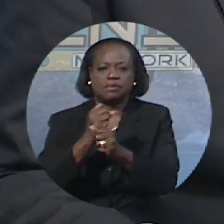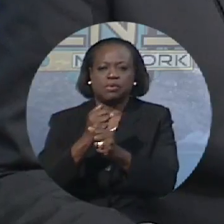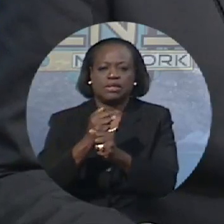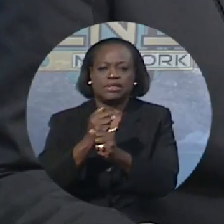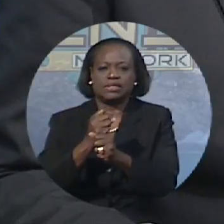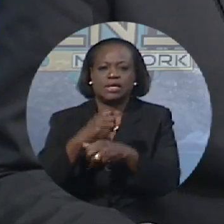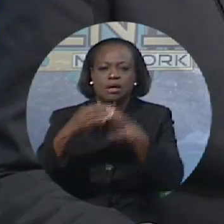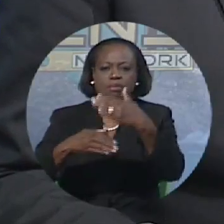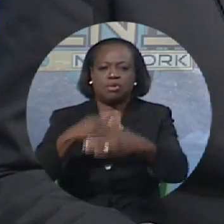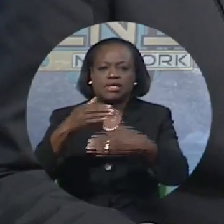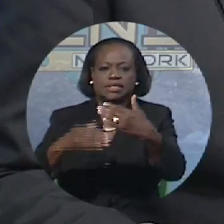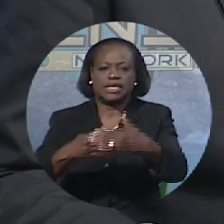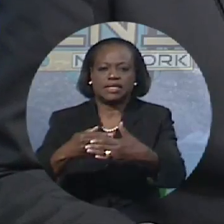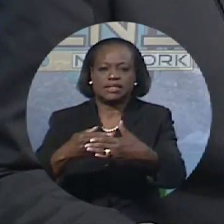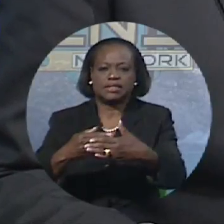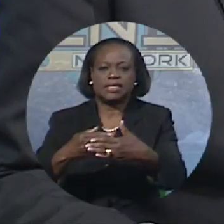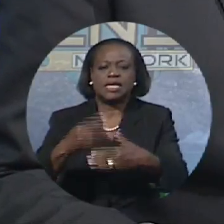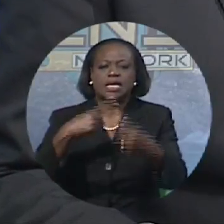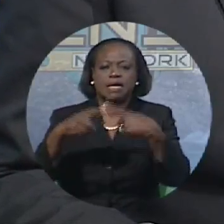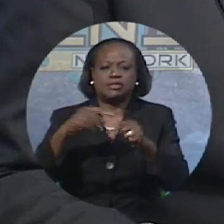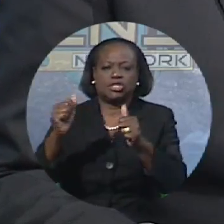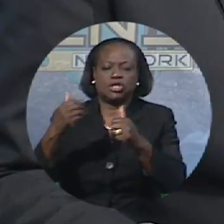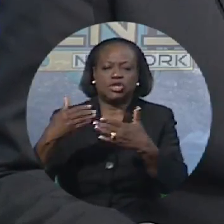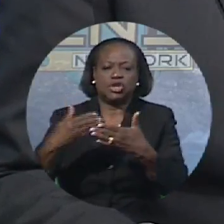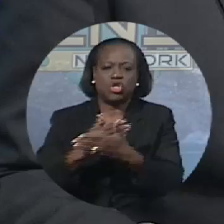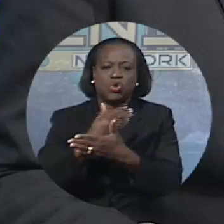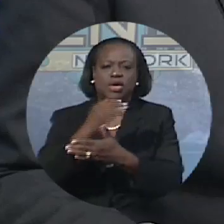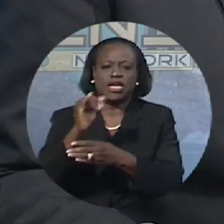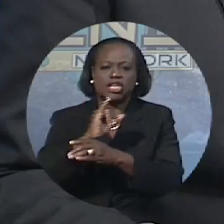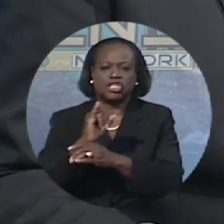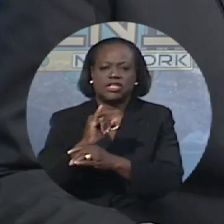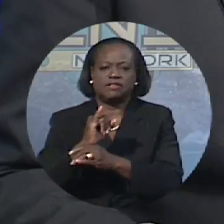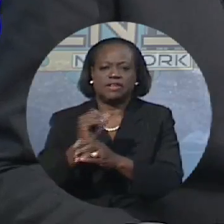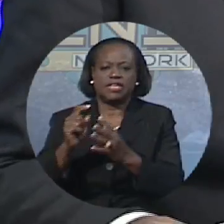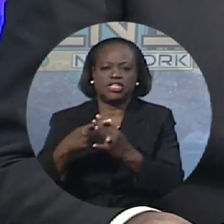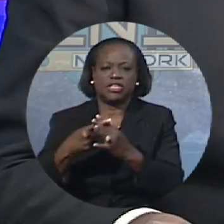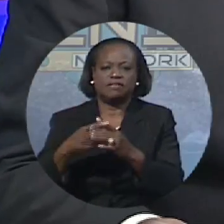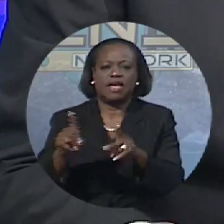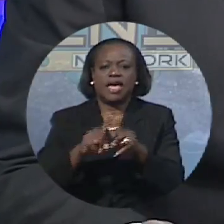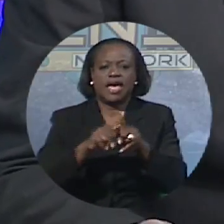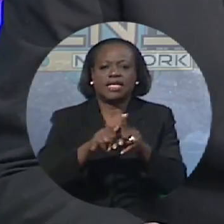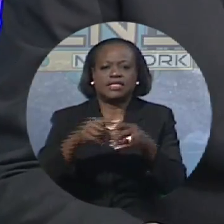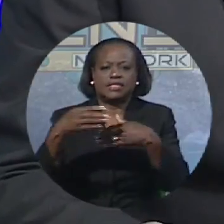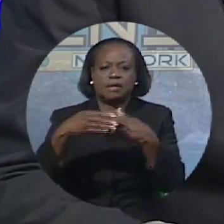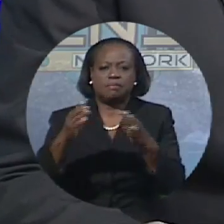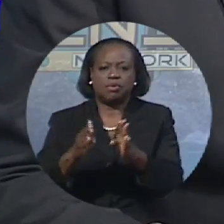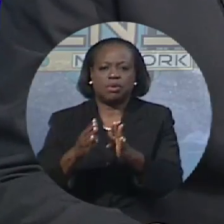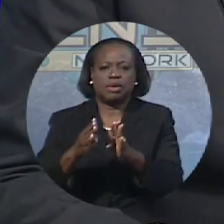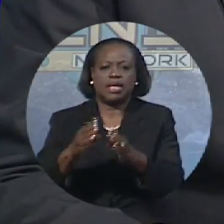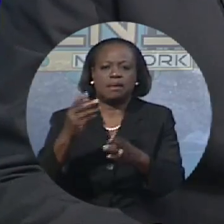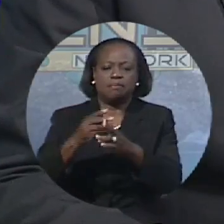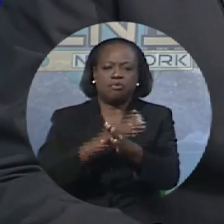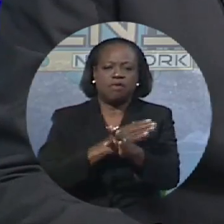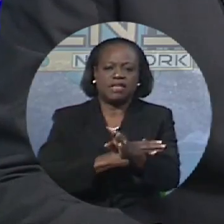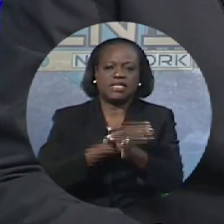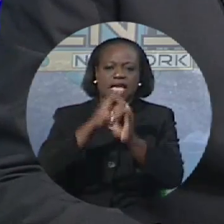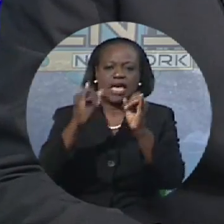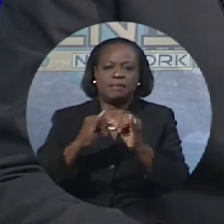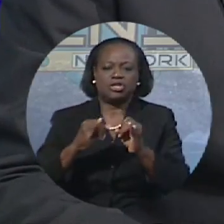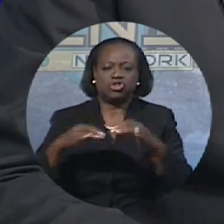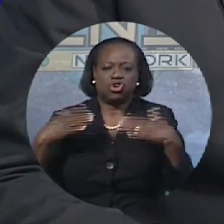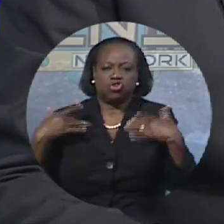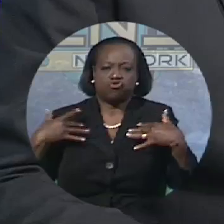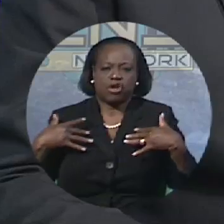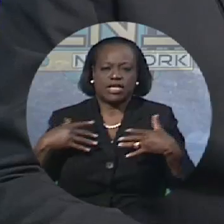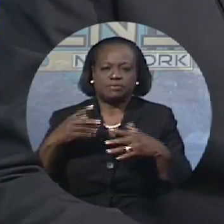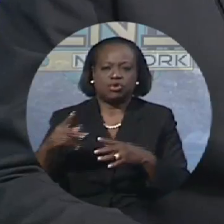also comes as part of a new restructuring initiative that the board has implemented in an effort to improve its image and includes training, dress protocol,